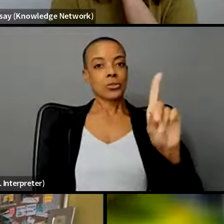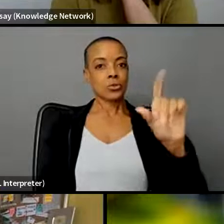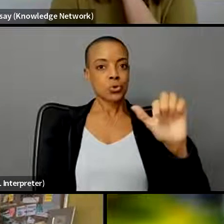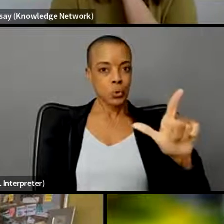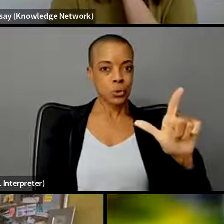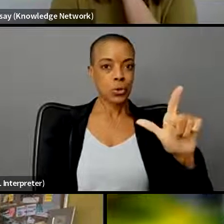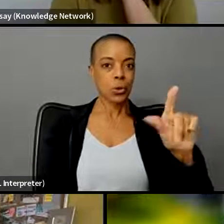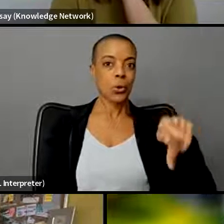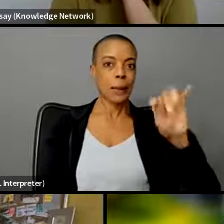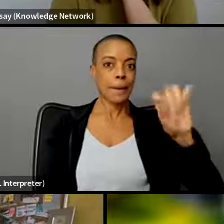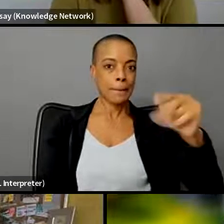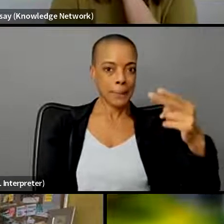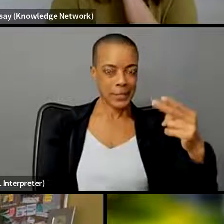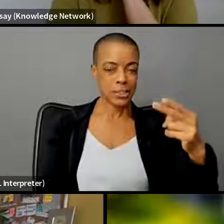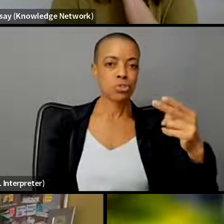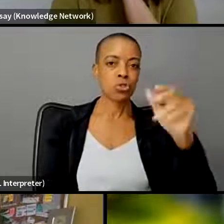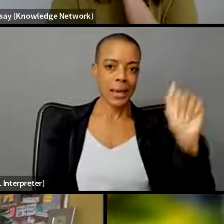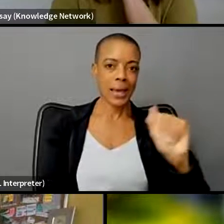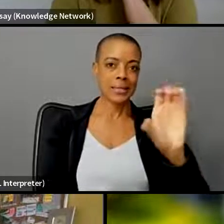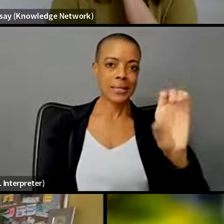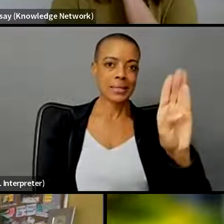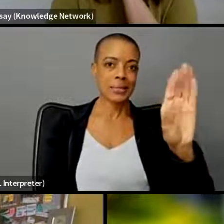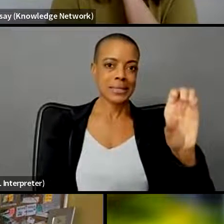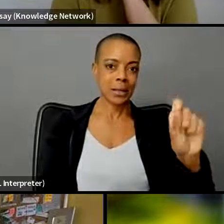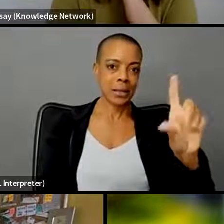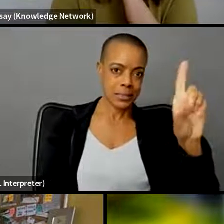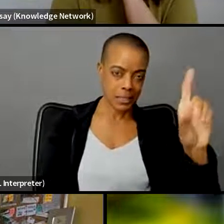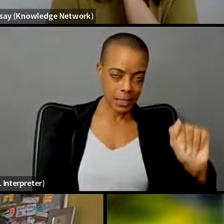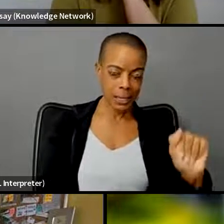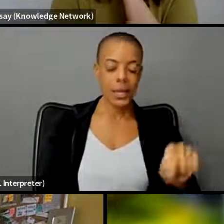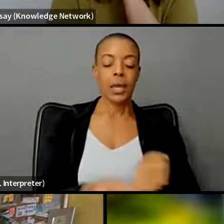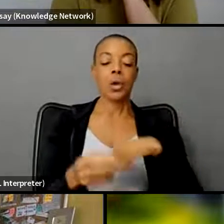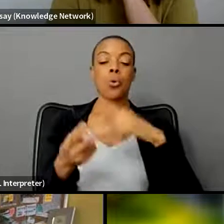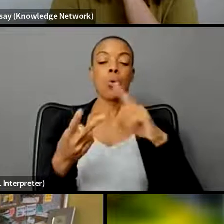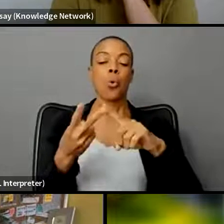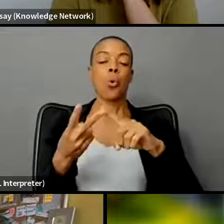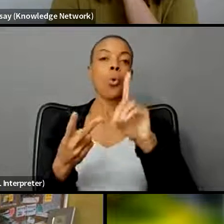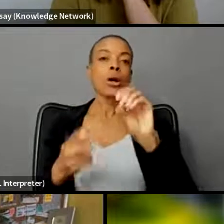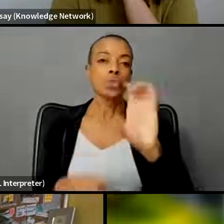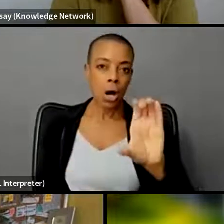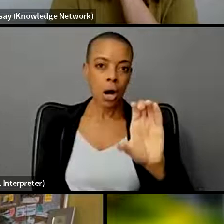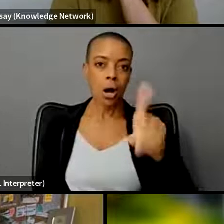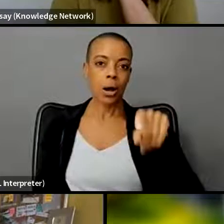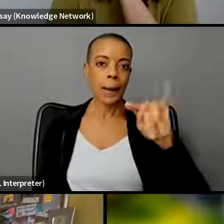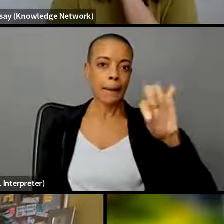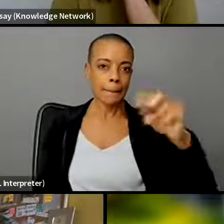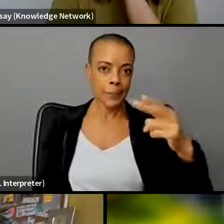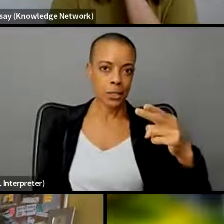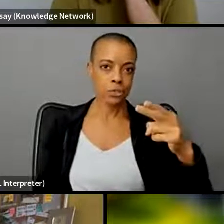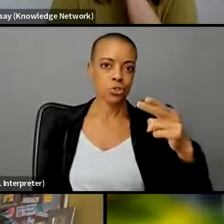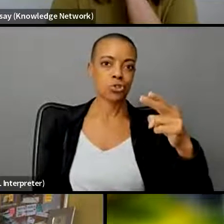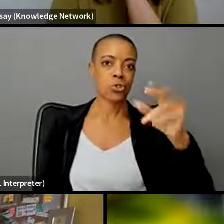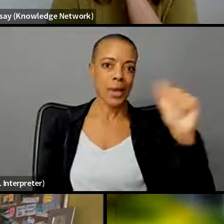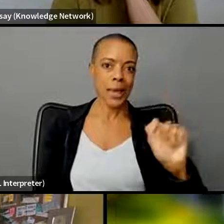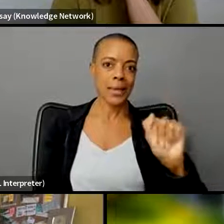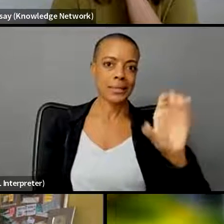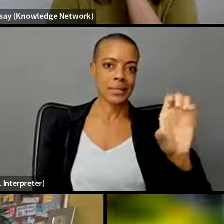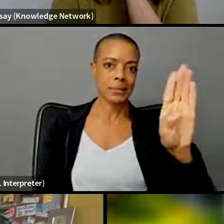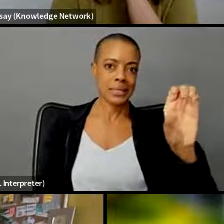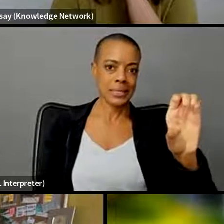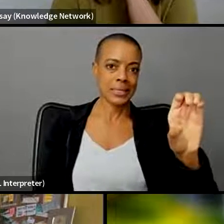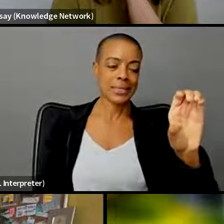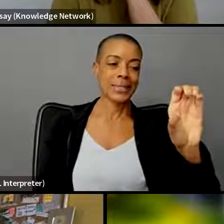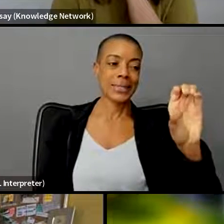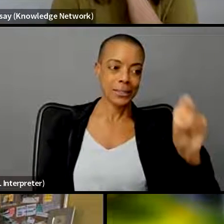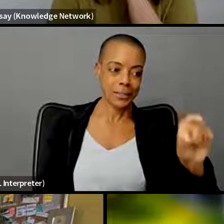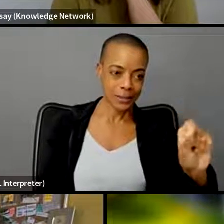docpitch@cbc.ca. Again, all this information's in the independent producers page. And if you send it through those email addresses, it's not going to get lost. It's going to get to the right